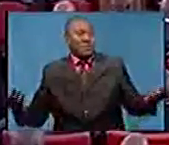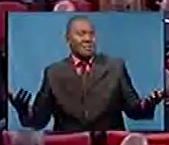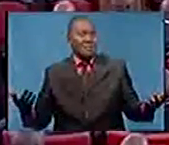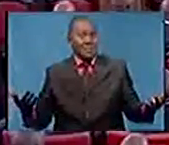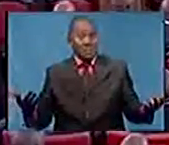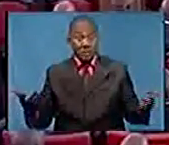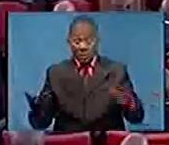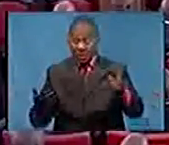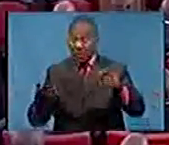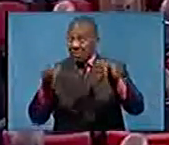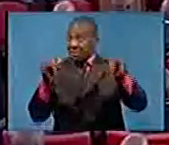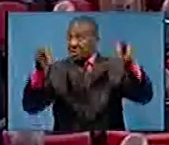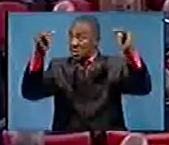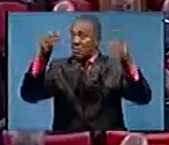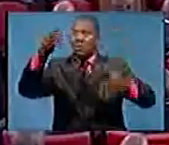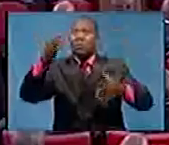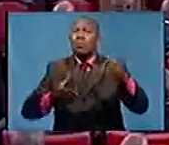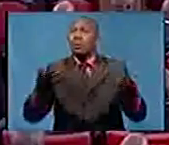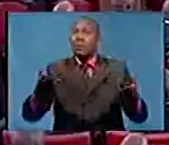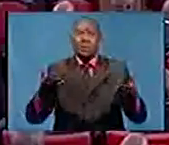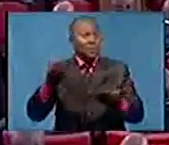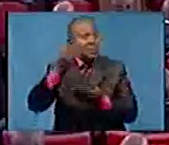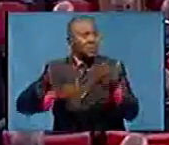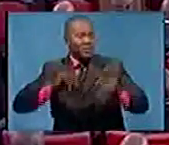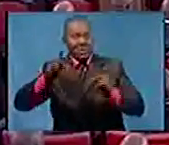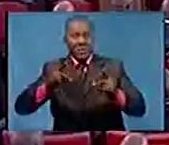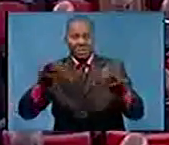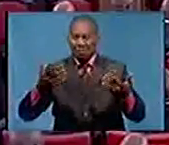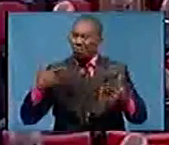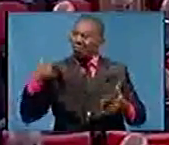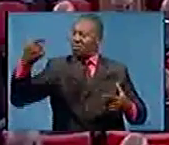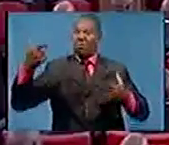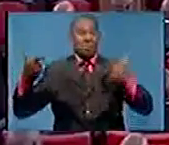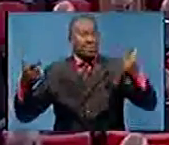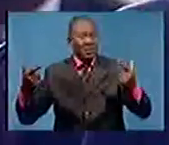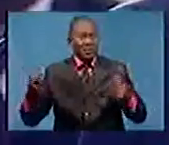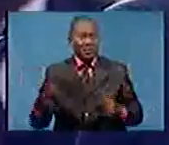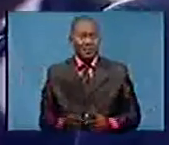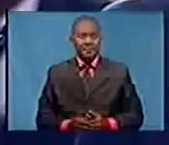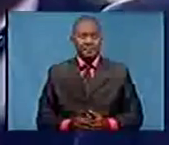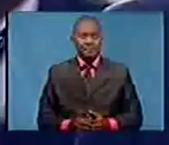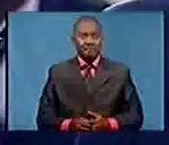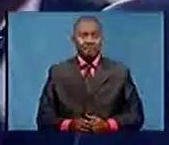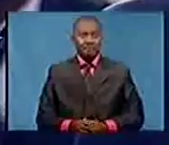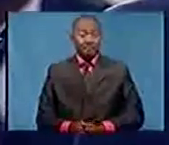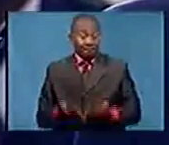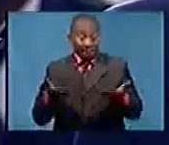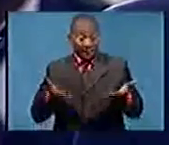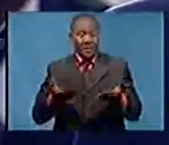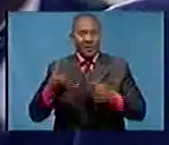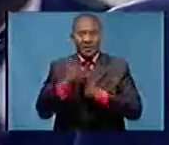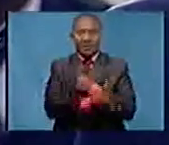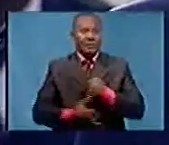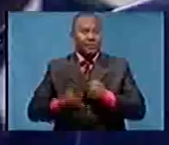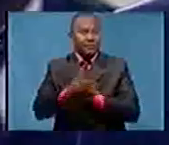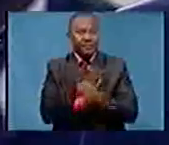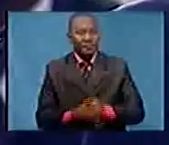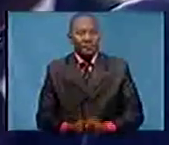is the seriousness of the matter, that some people have grown horns too much in this country.